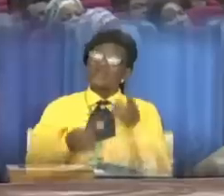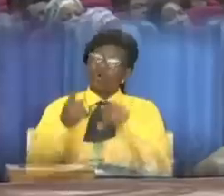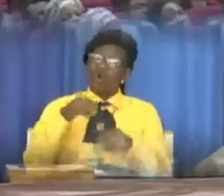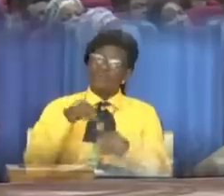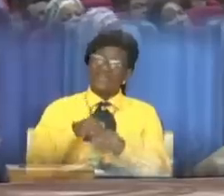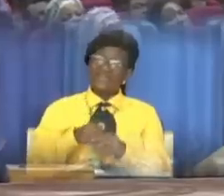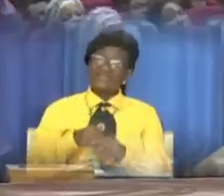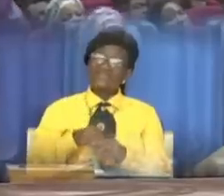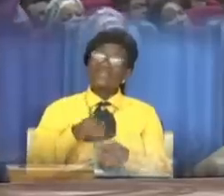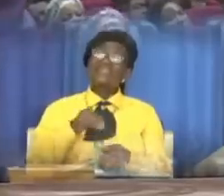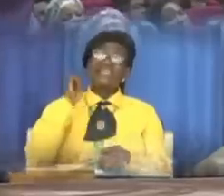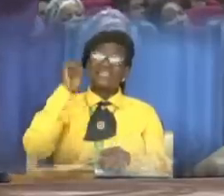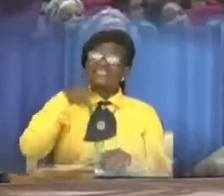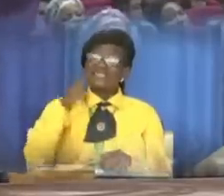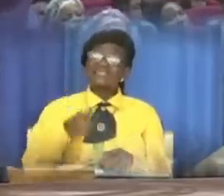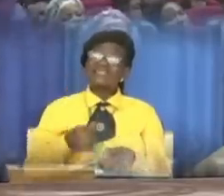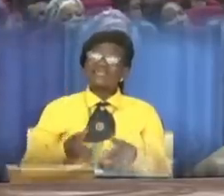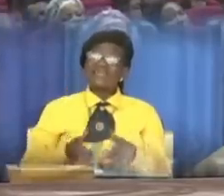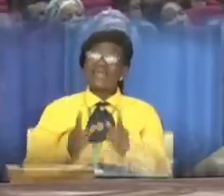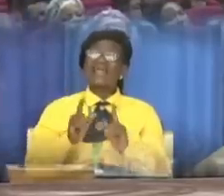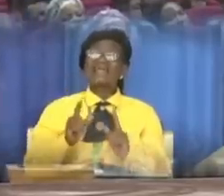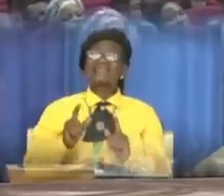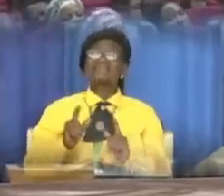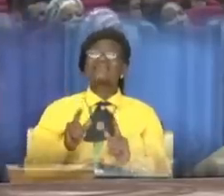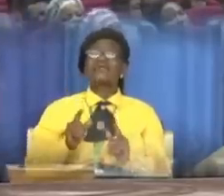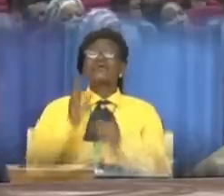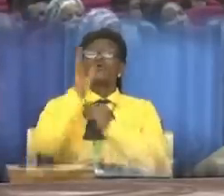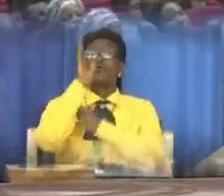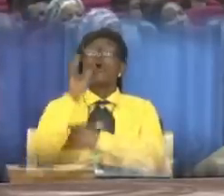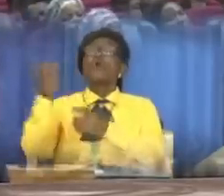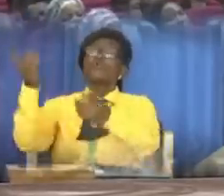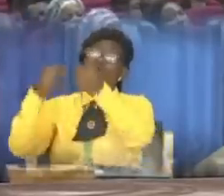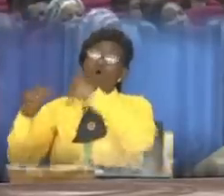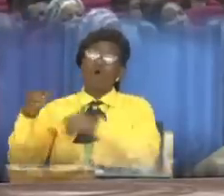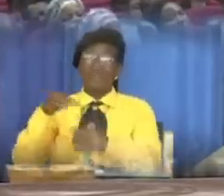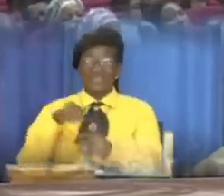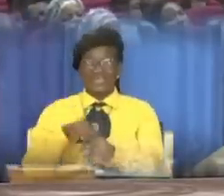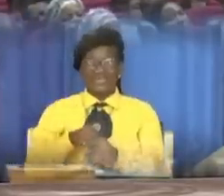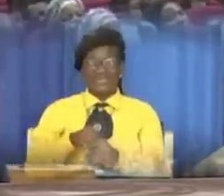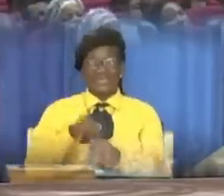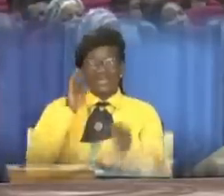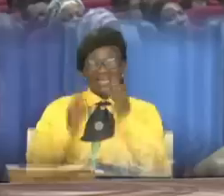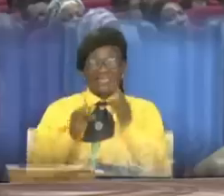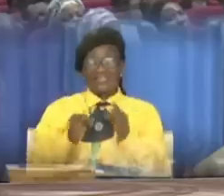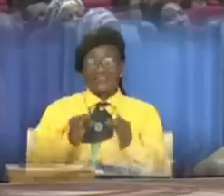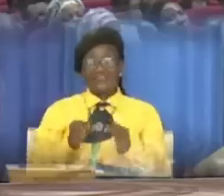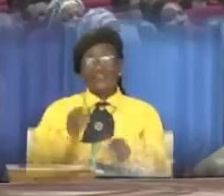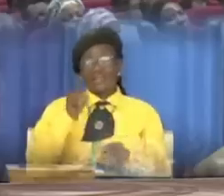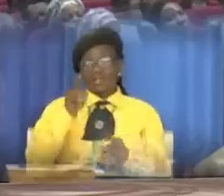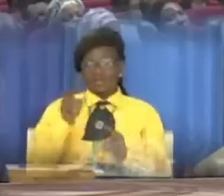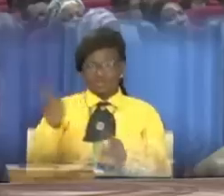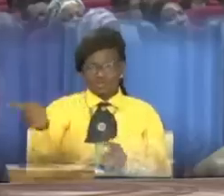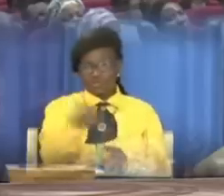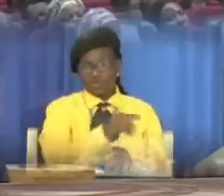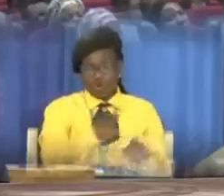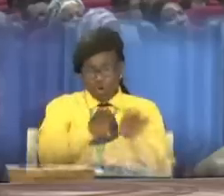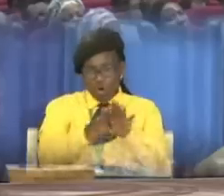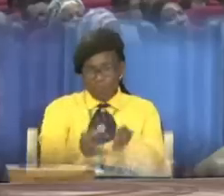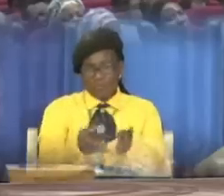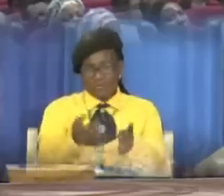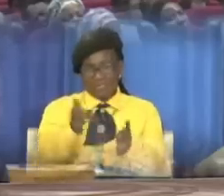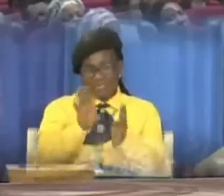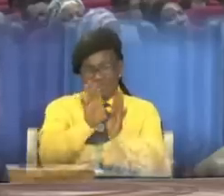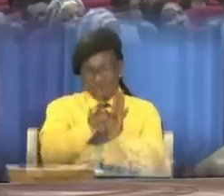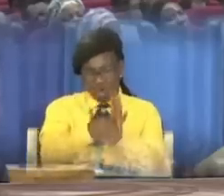And he's advising you to let light come in because he says, if I come in, if you open the door to me to come in,